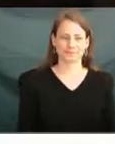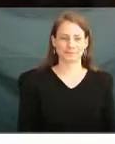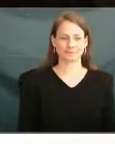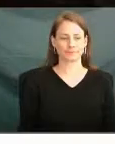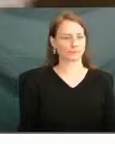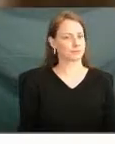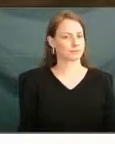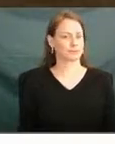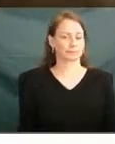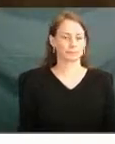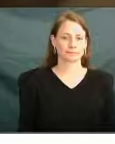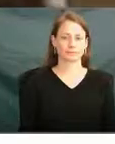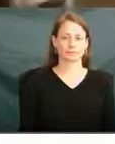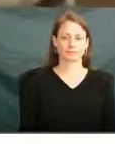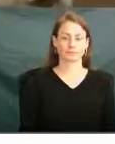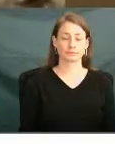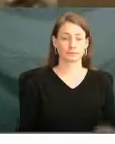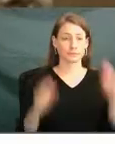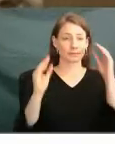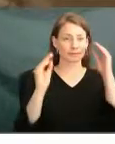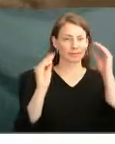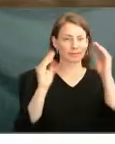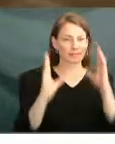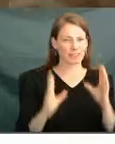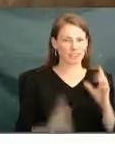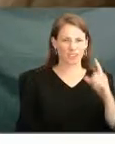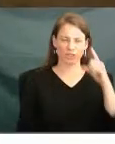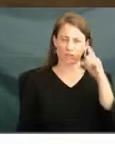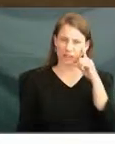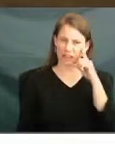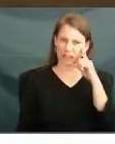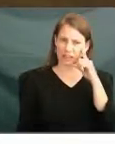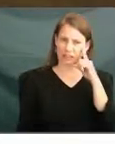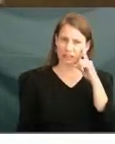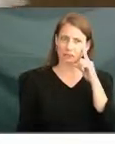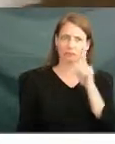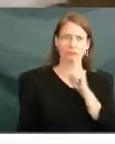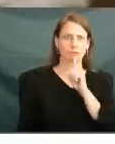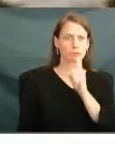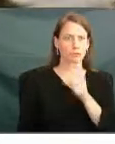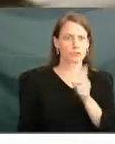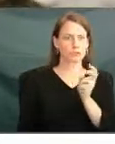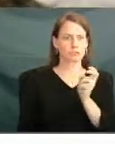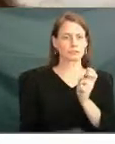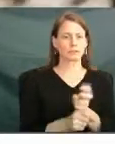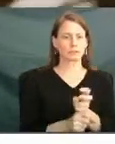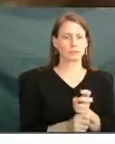Teachers think that it is very, very difficult to stop bullying. It isn't.